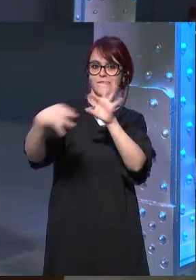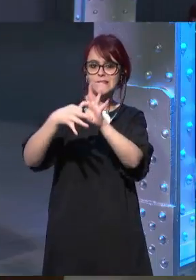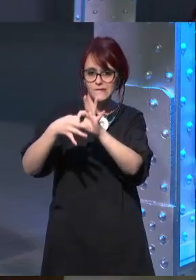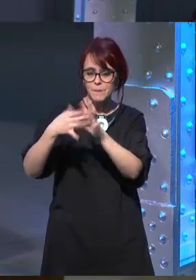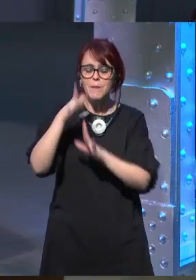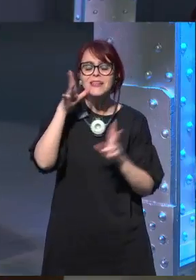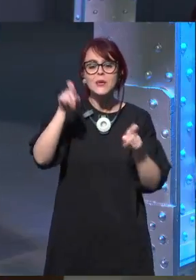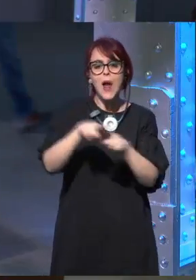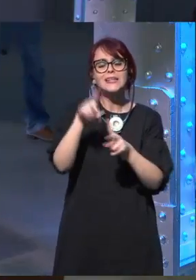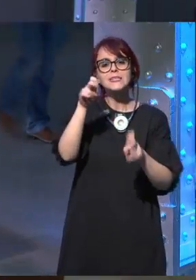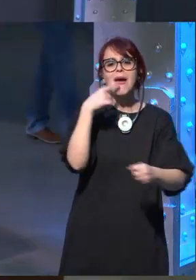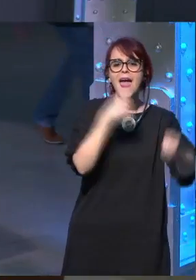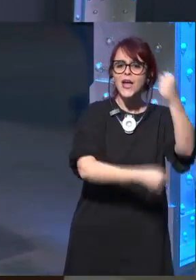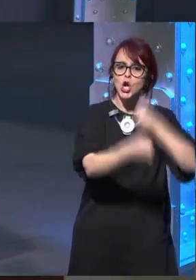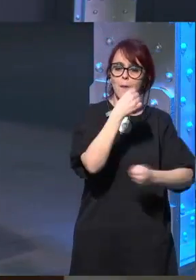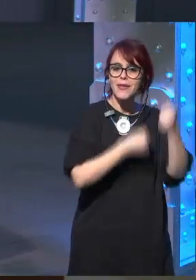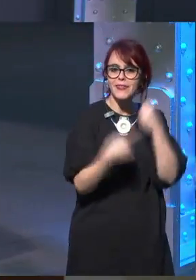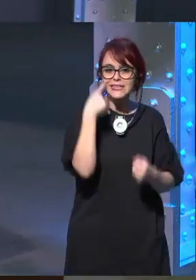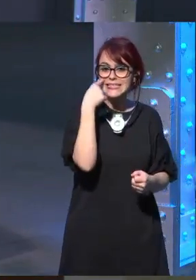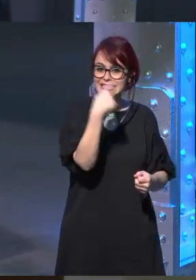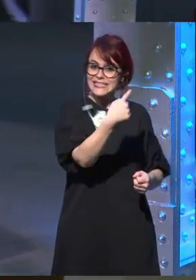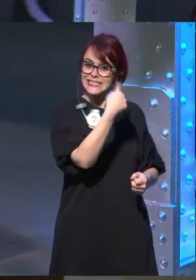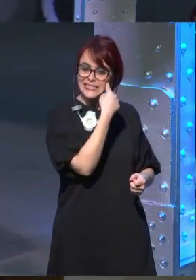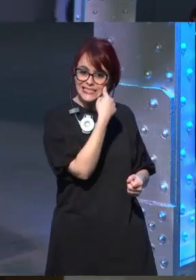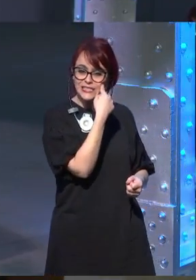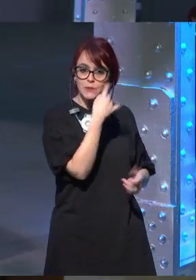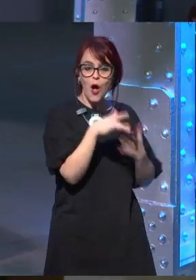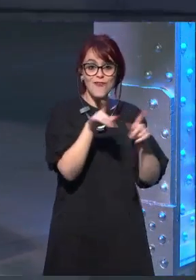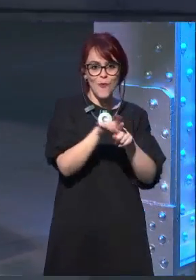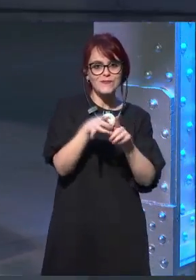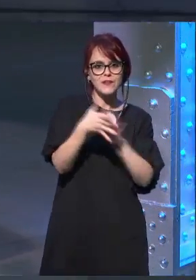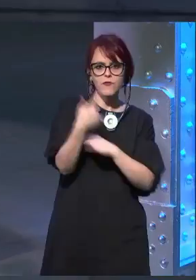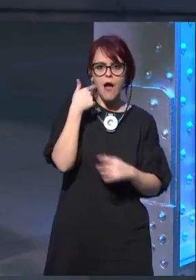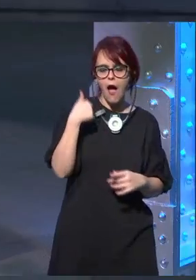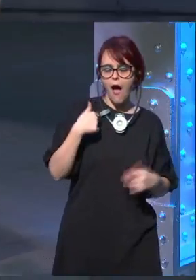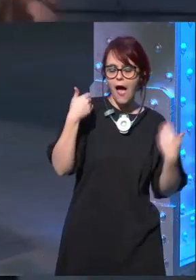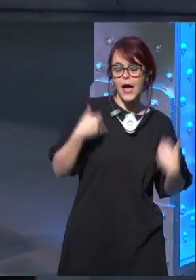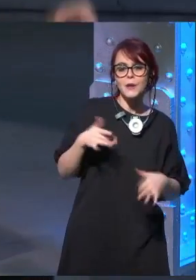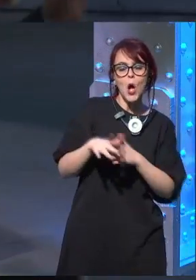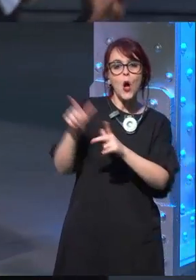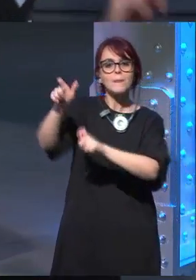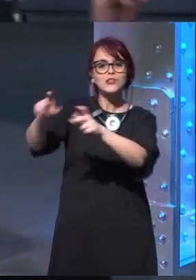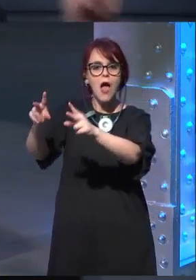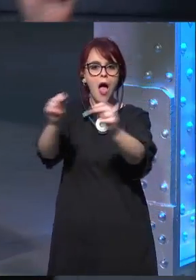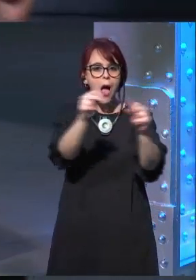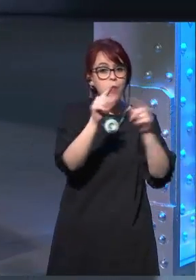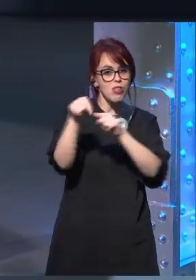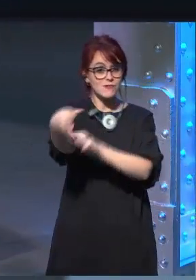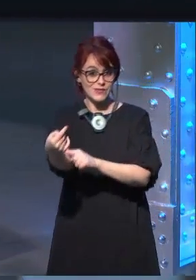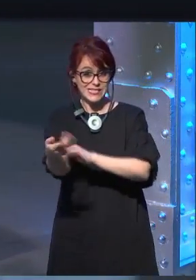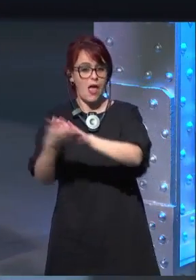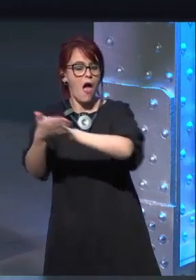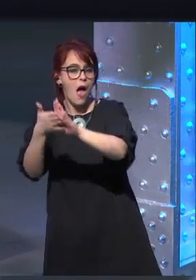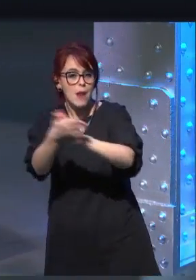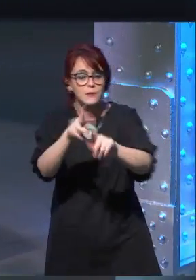we absolutely have to have people talking about us. We're going to talk about that more than that in a minute, but in your notes, write